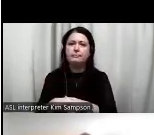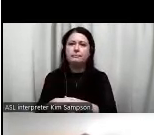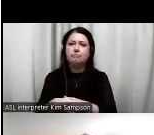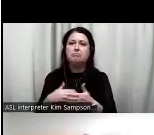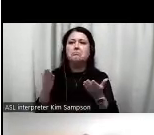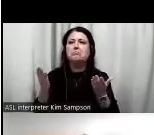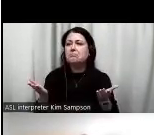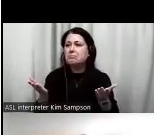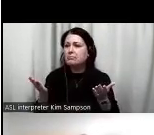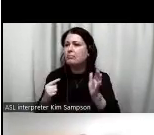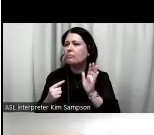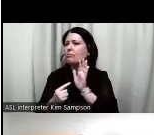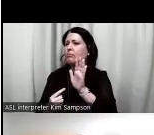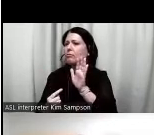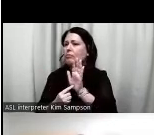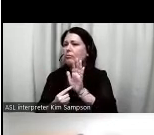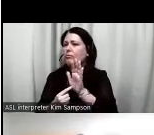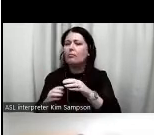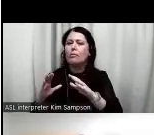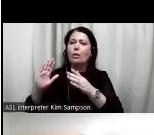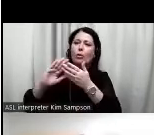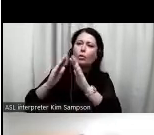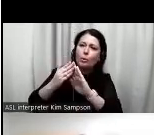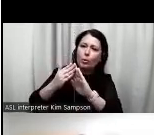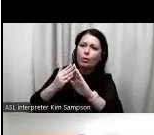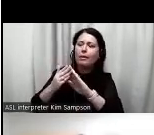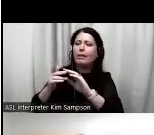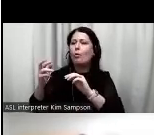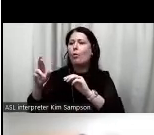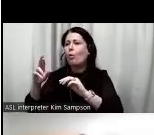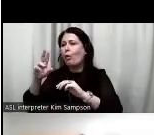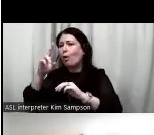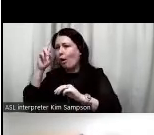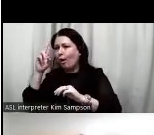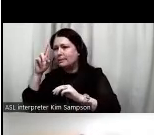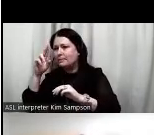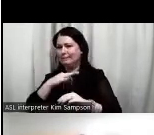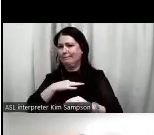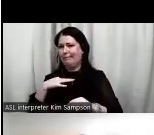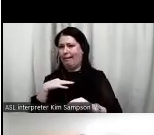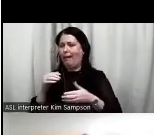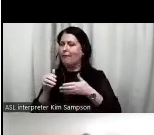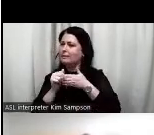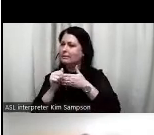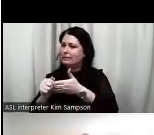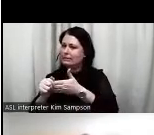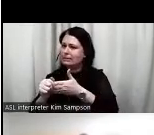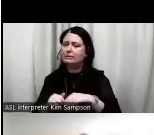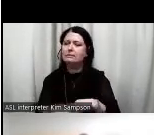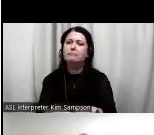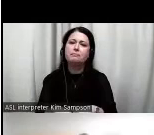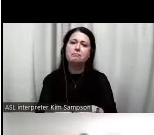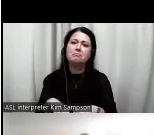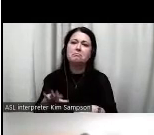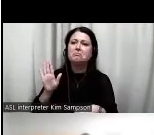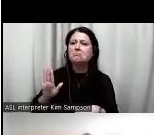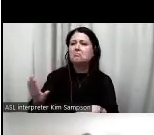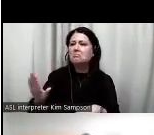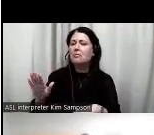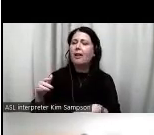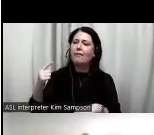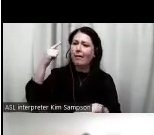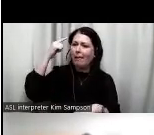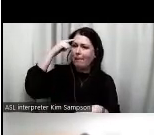be it's either a community or hospital staff person who has some kind of mental